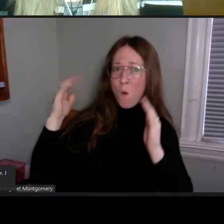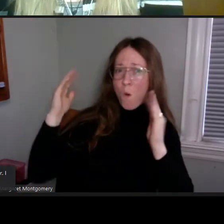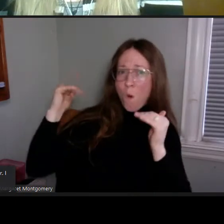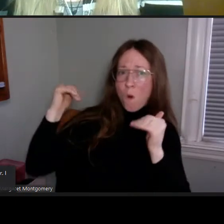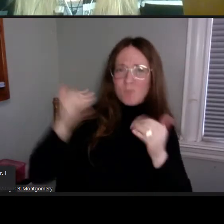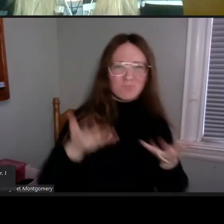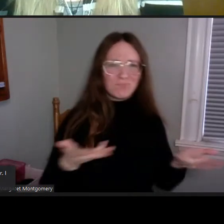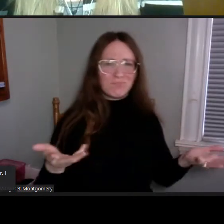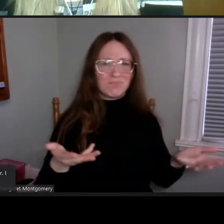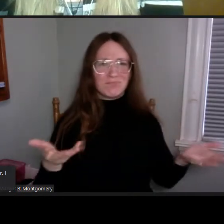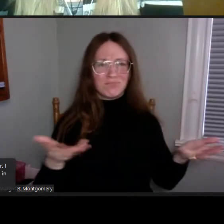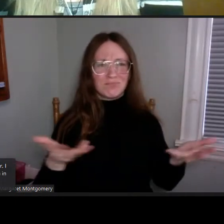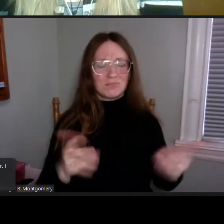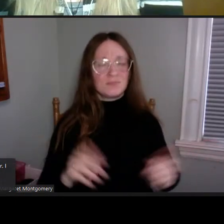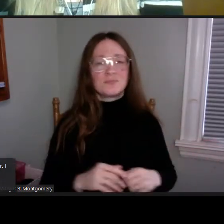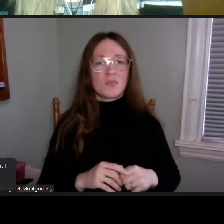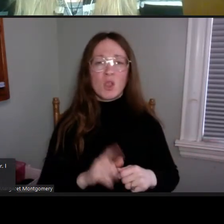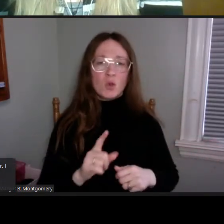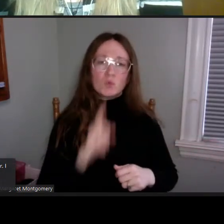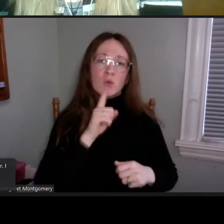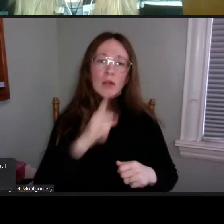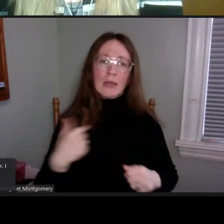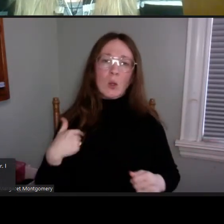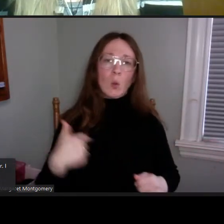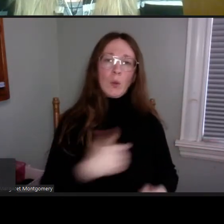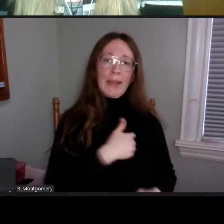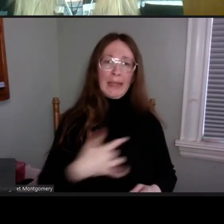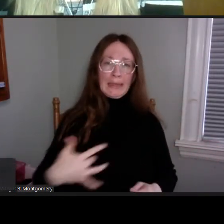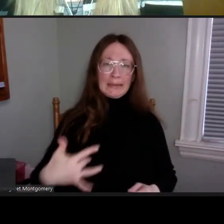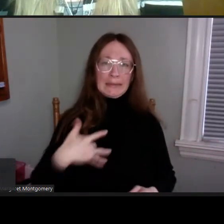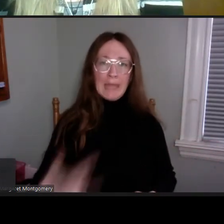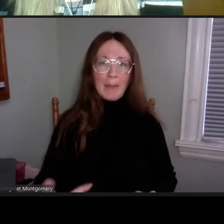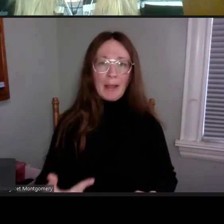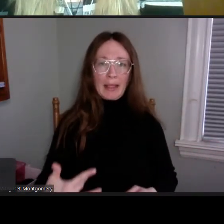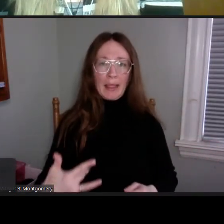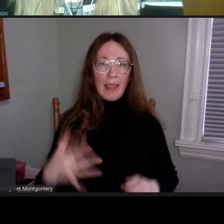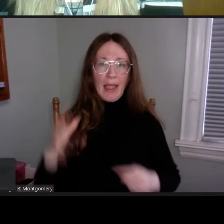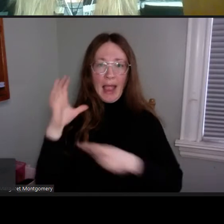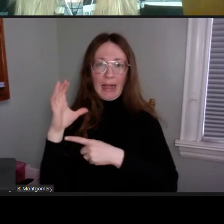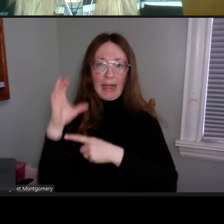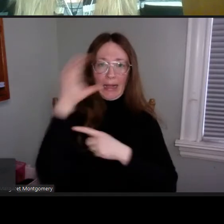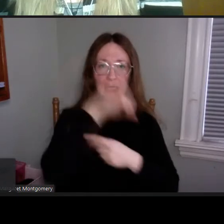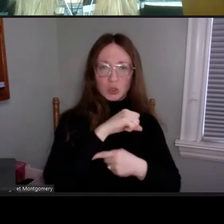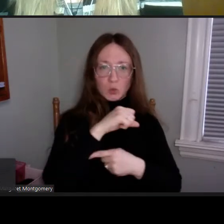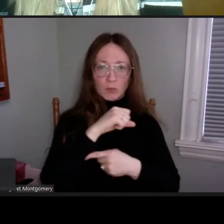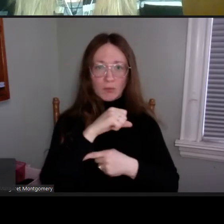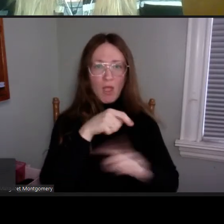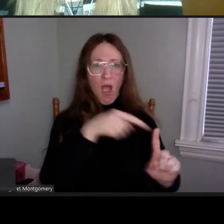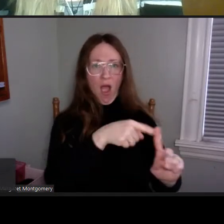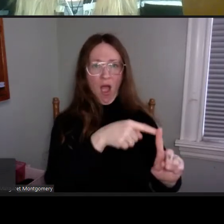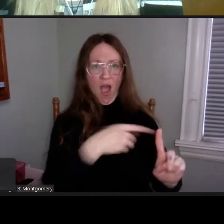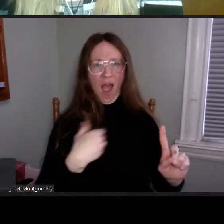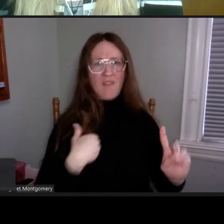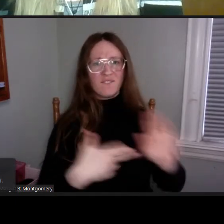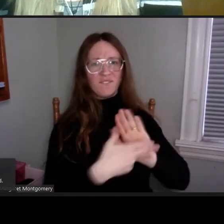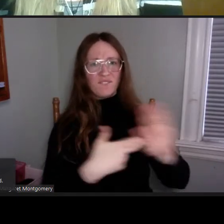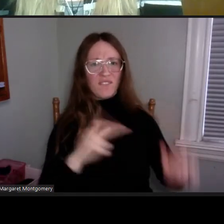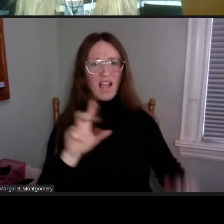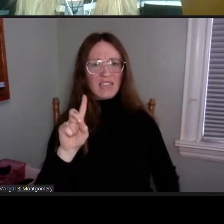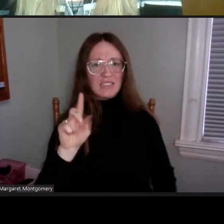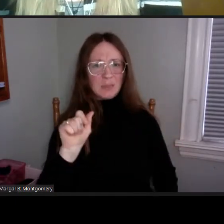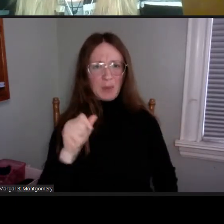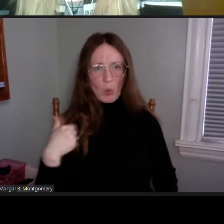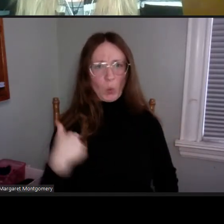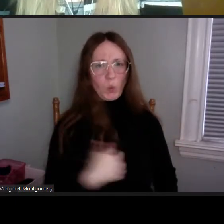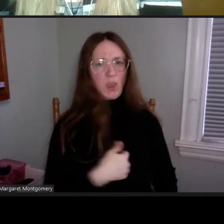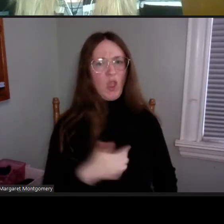it's easy to pigeonhole somebody into where you think that individual should go with a disability. And it's not